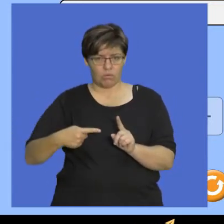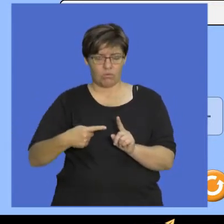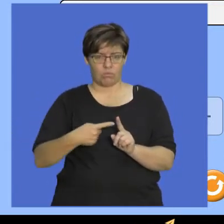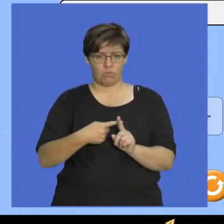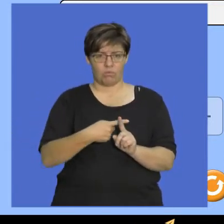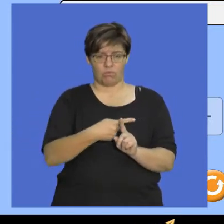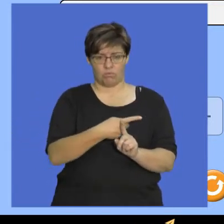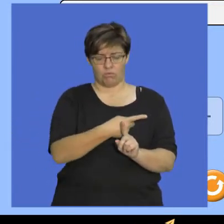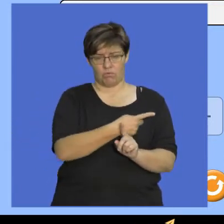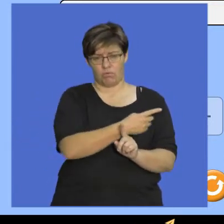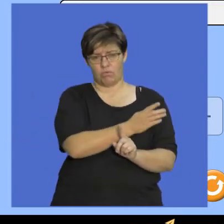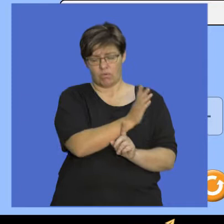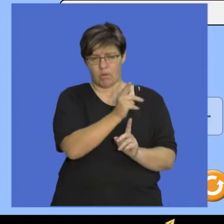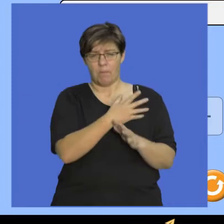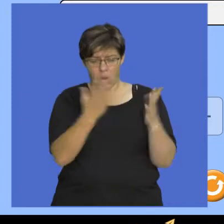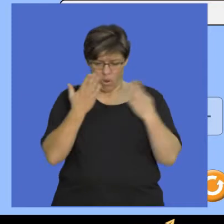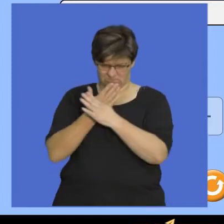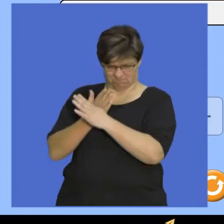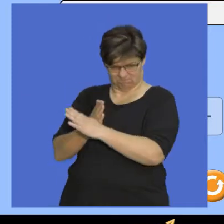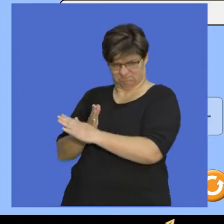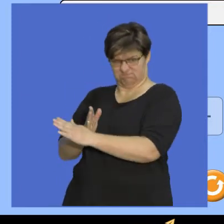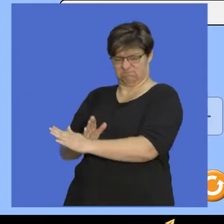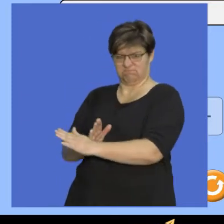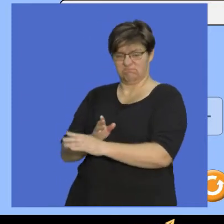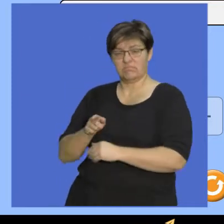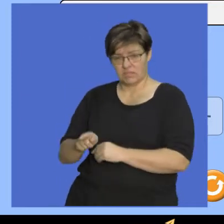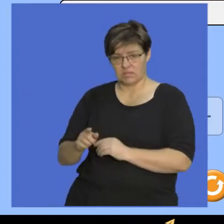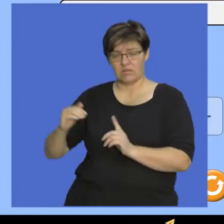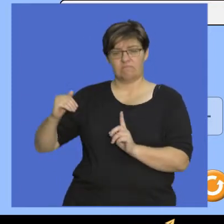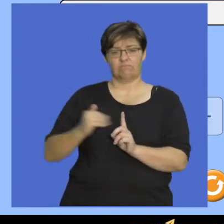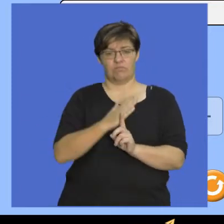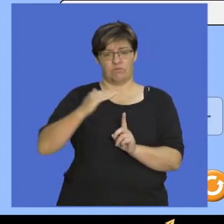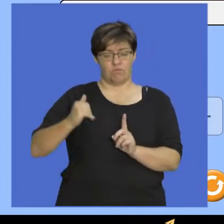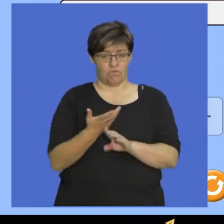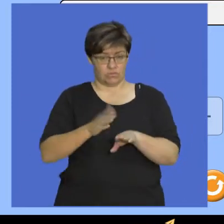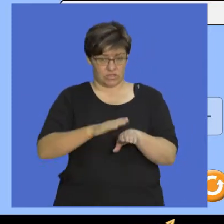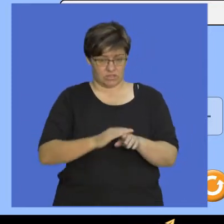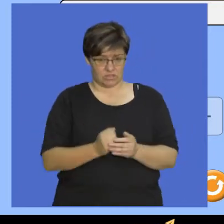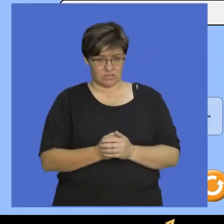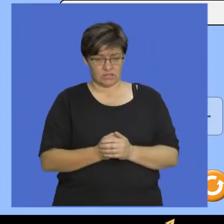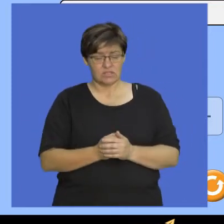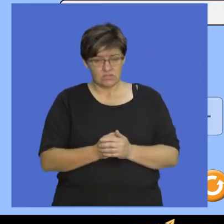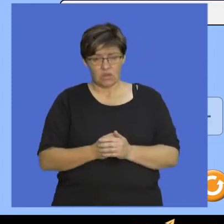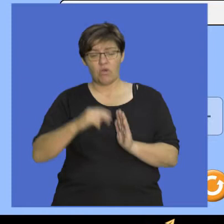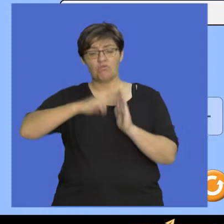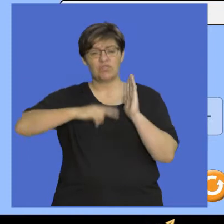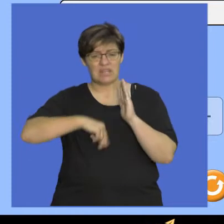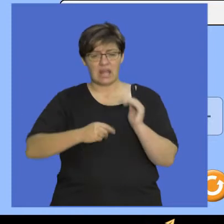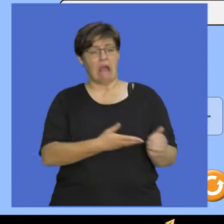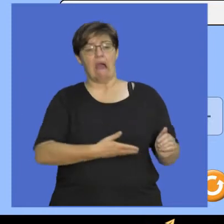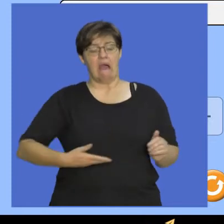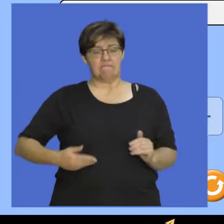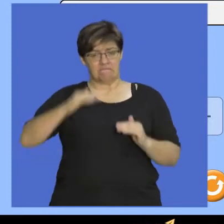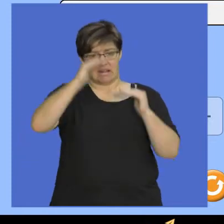in magnitude. You can see there is greater opposition to the flow of charge. Even the current reading is almost